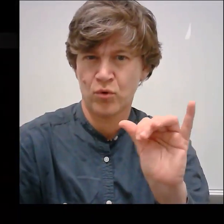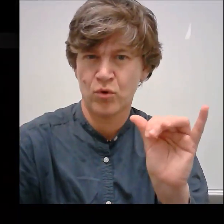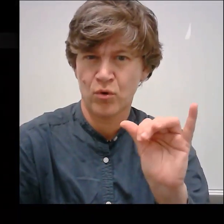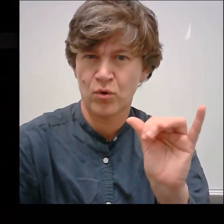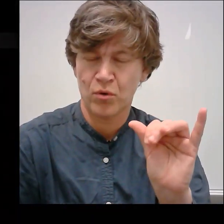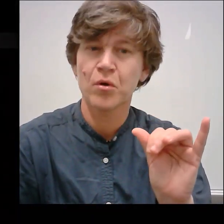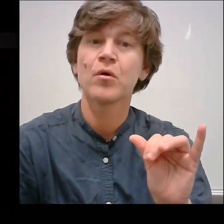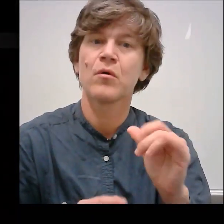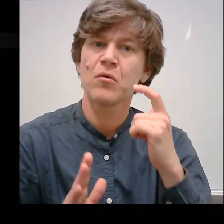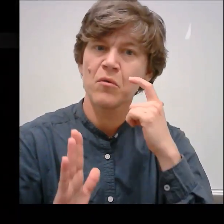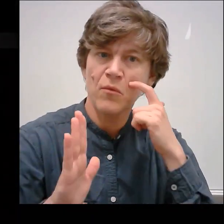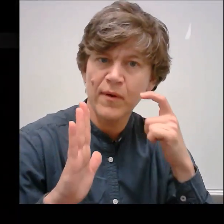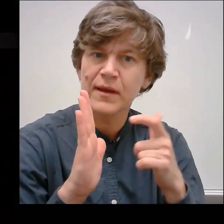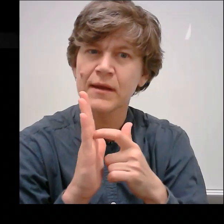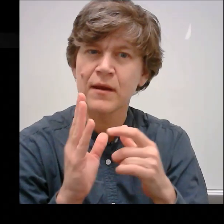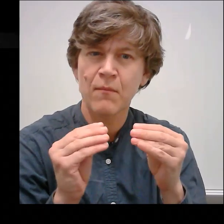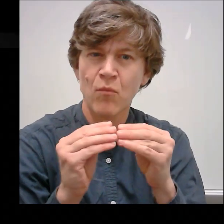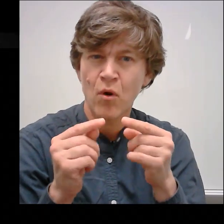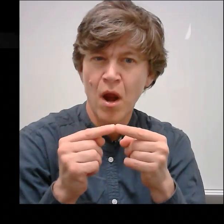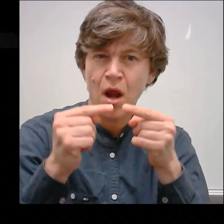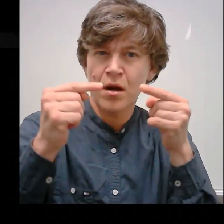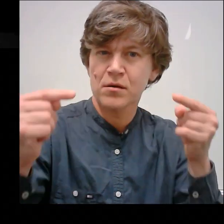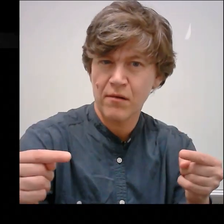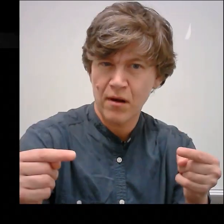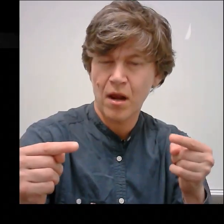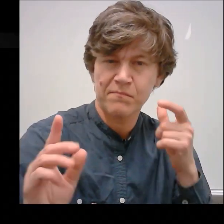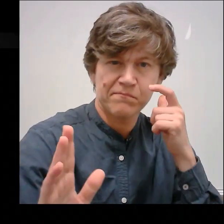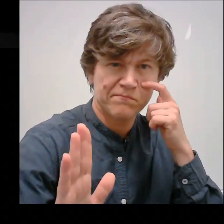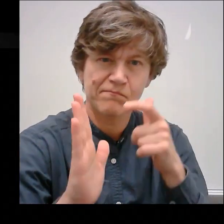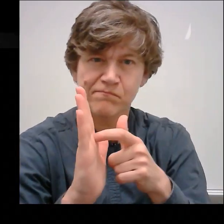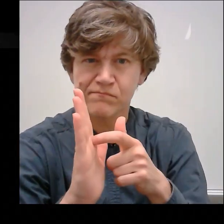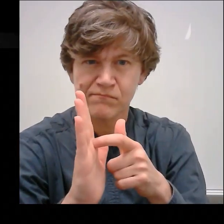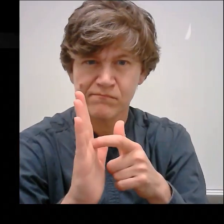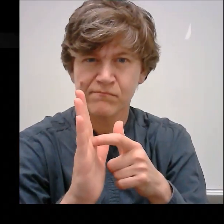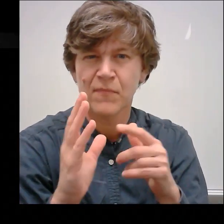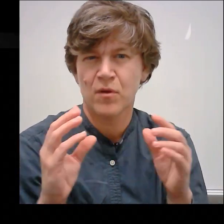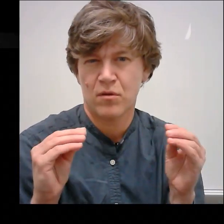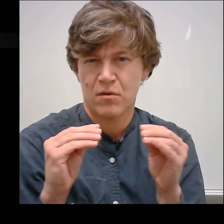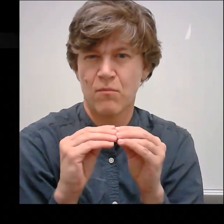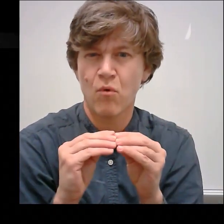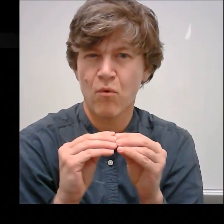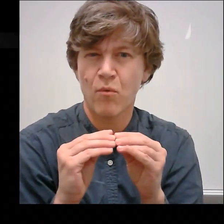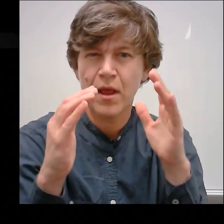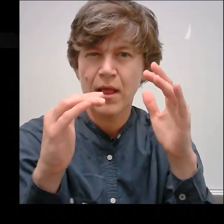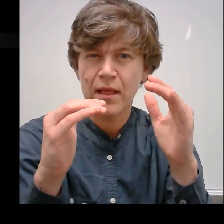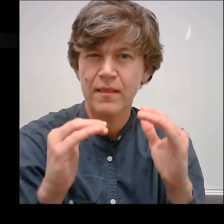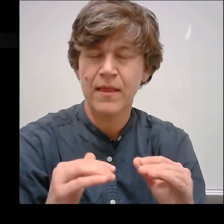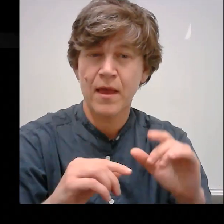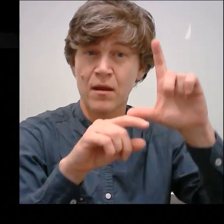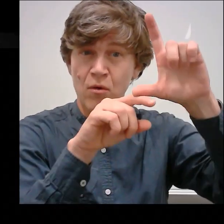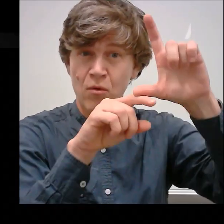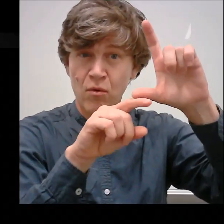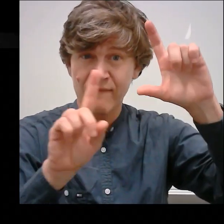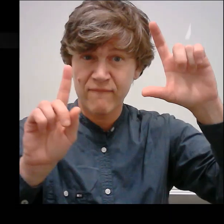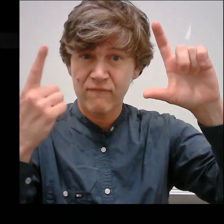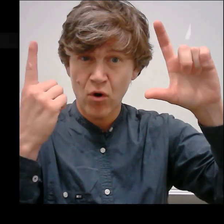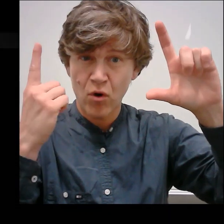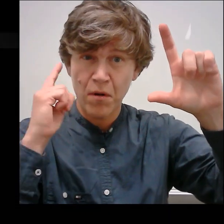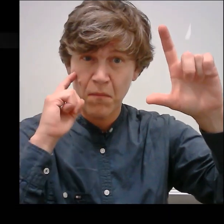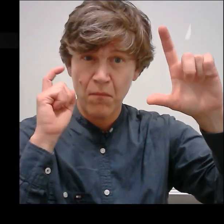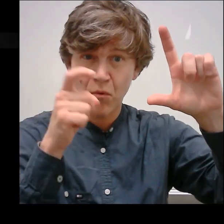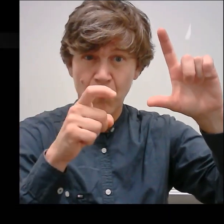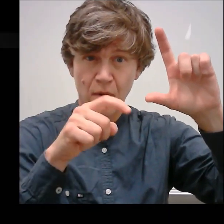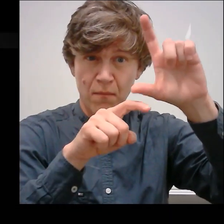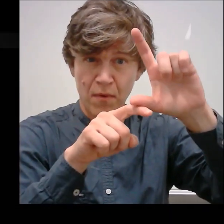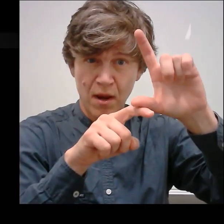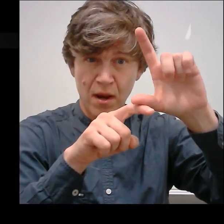drawn to larger shapes of contrast and color, or in this case, value, and move to smaller areas by degrees.